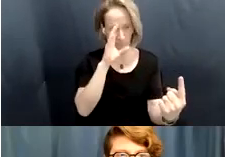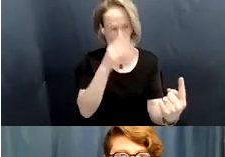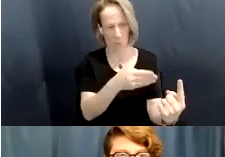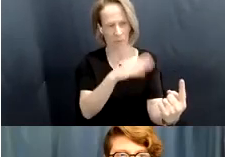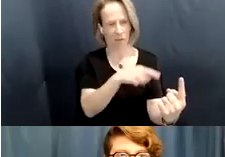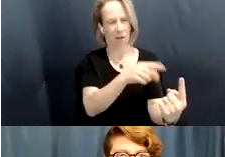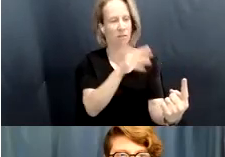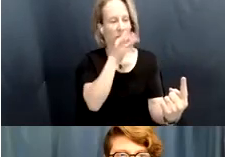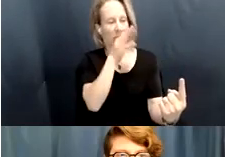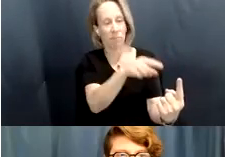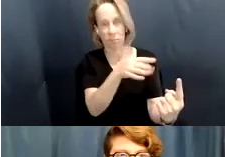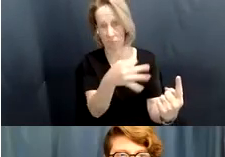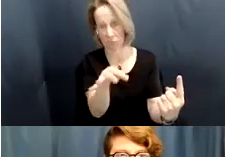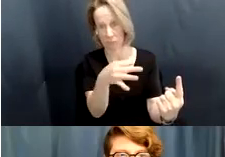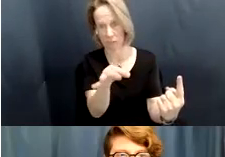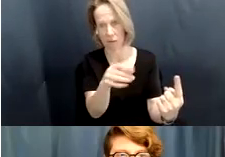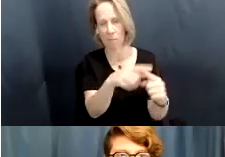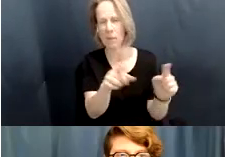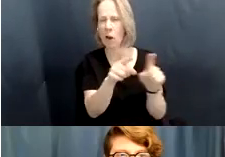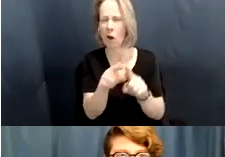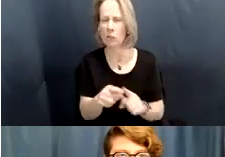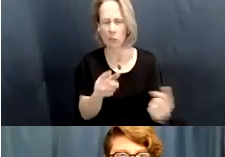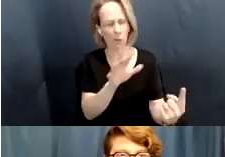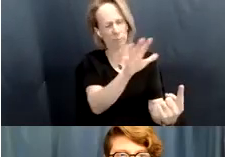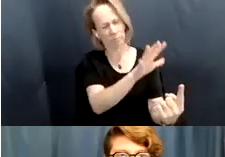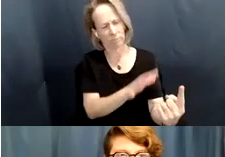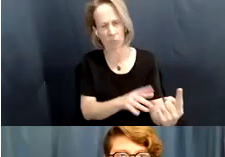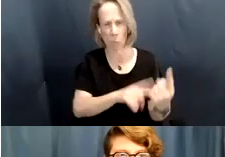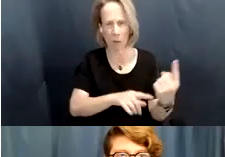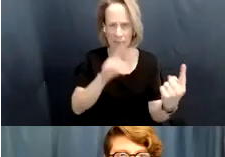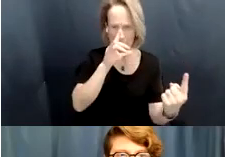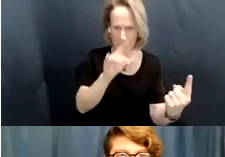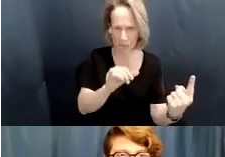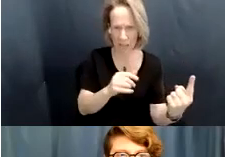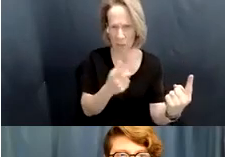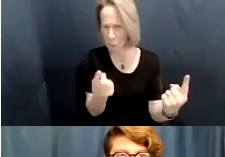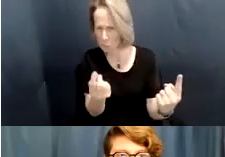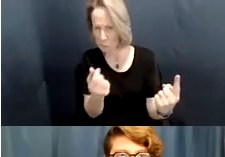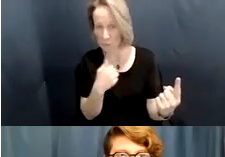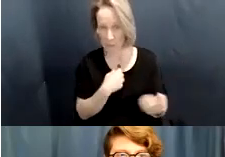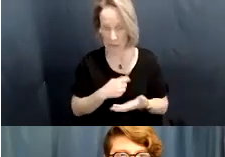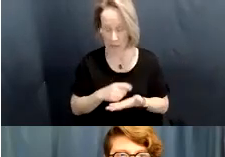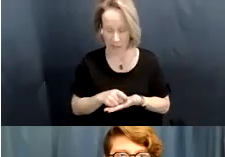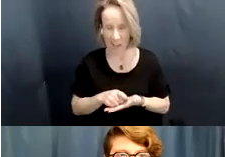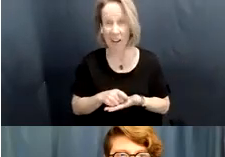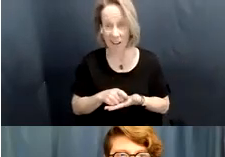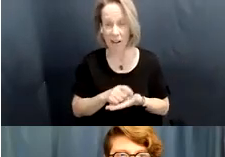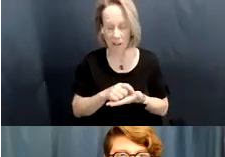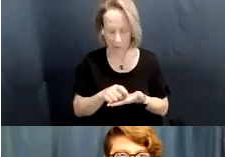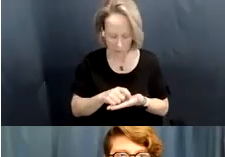from dozens of nonverbal cues, right? Am I scribbling on my notebook? Do I keep scratching my